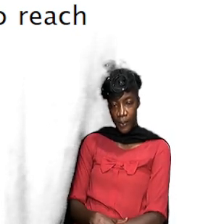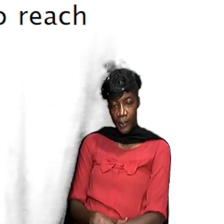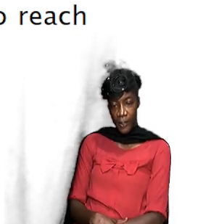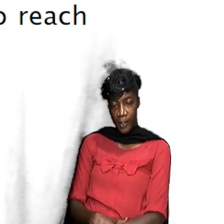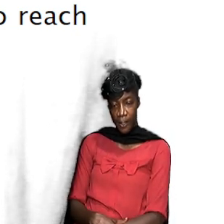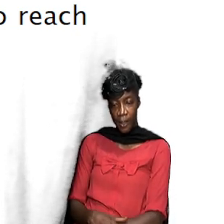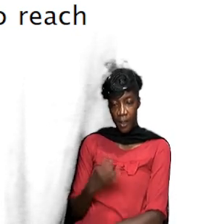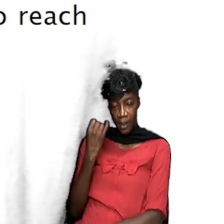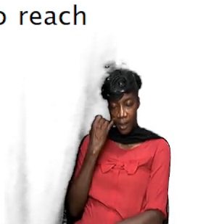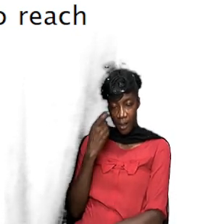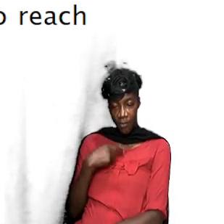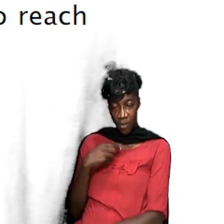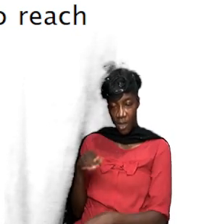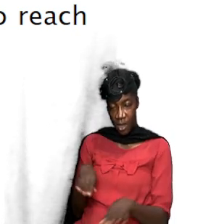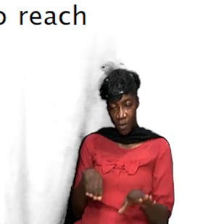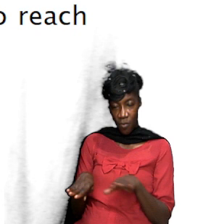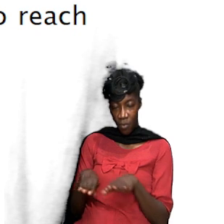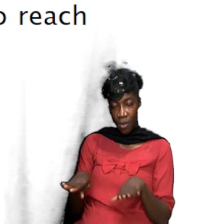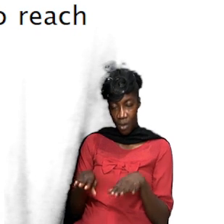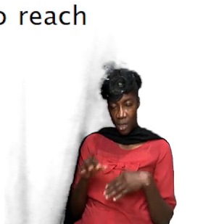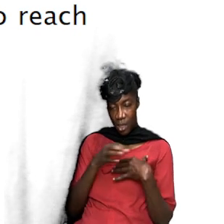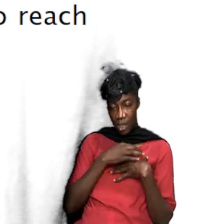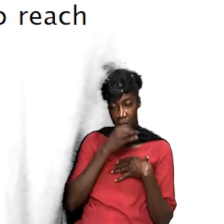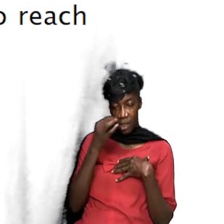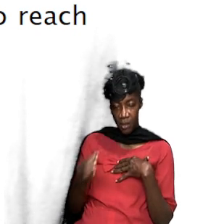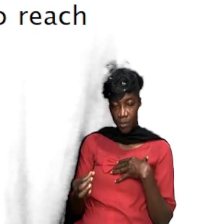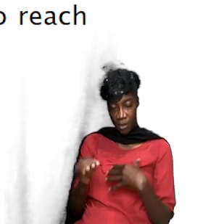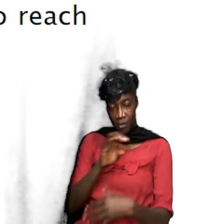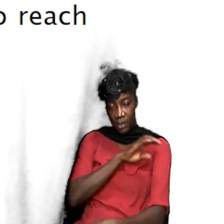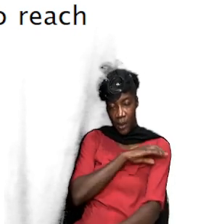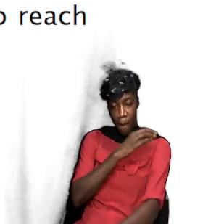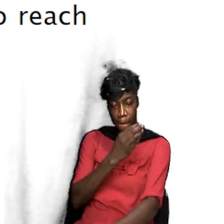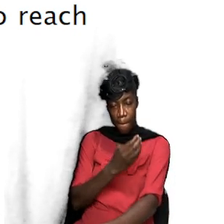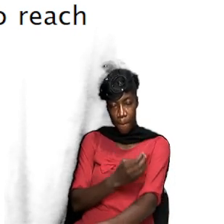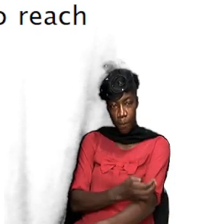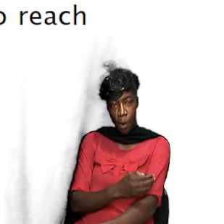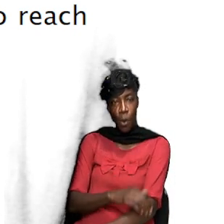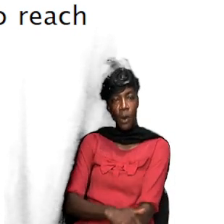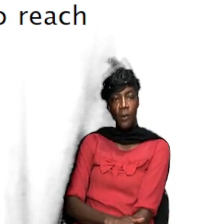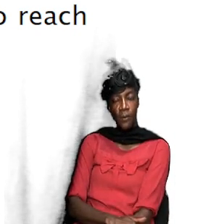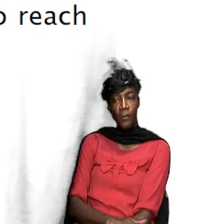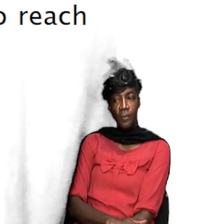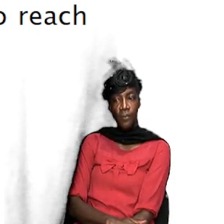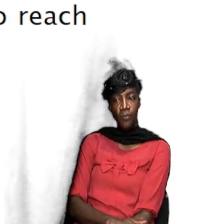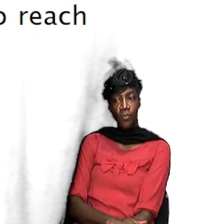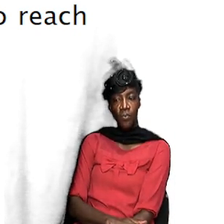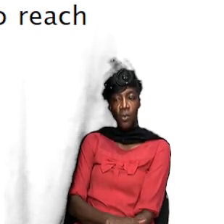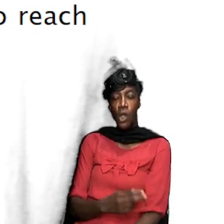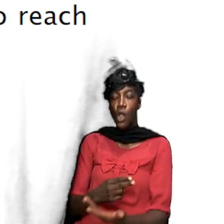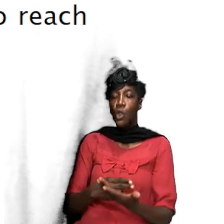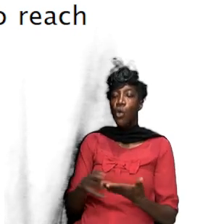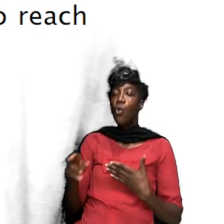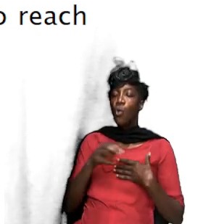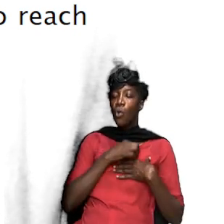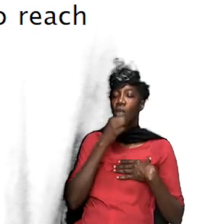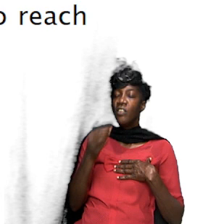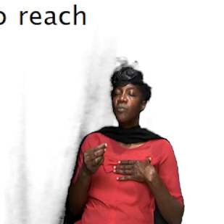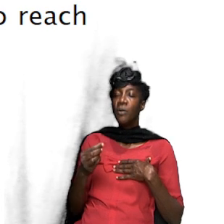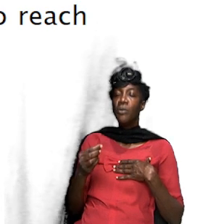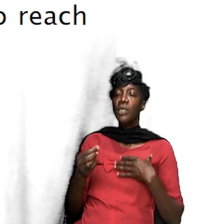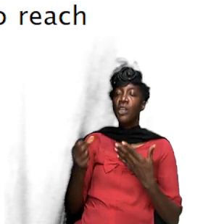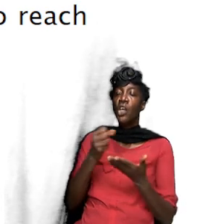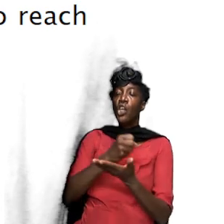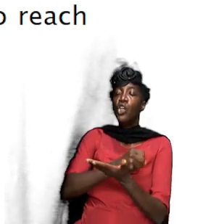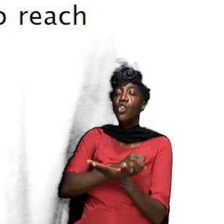if I walk in the Spirit's power. The Holy Spirit will effectively sanctify the